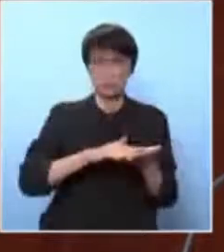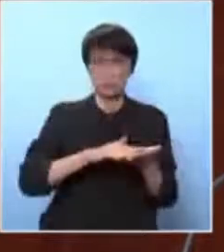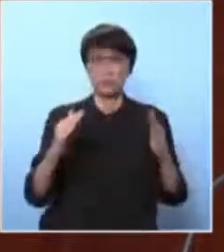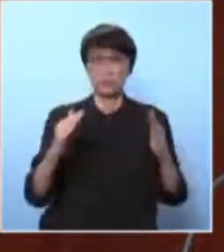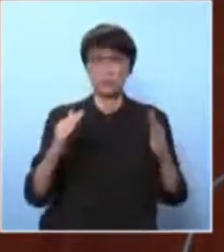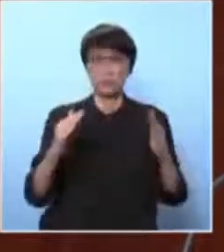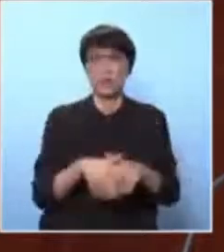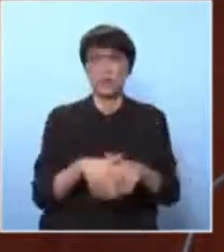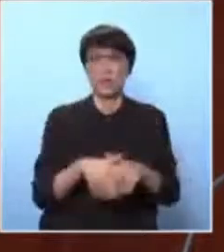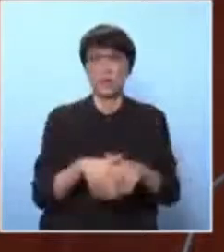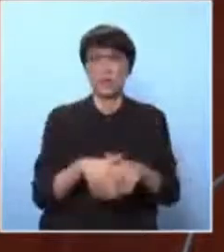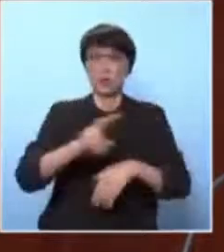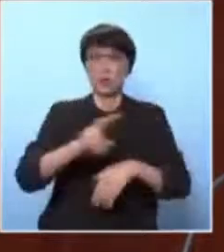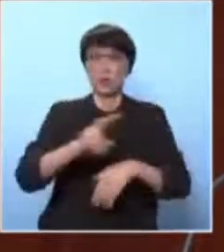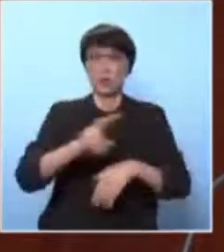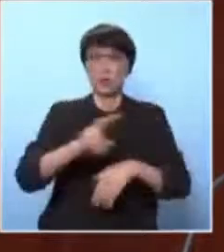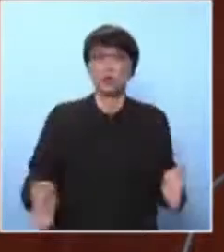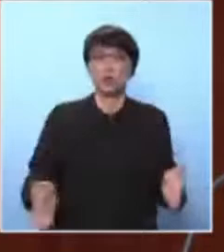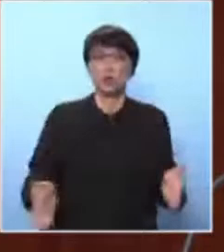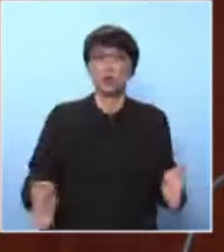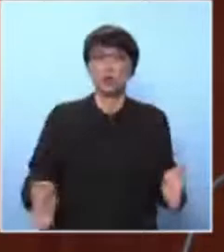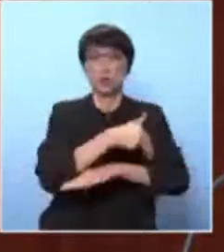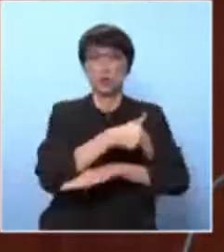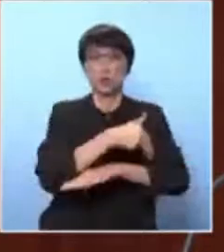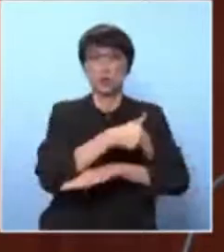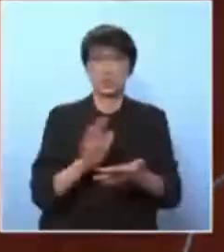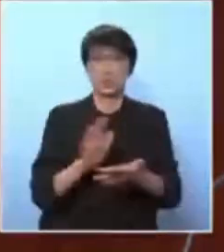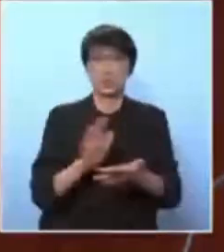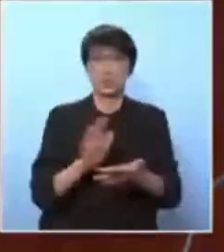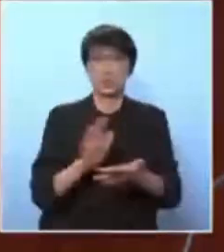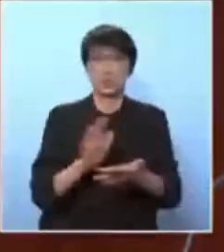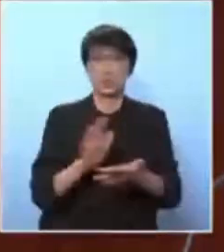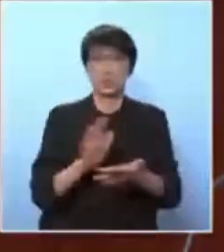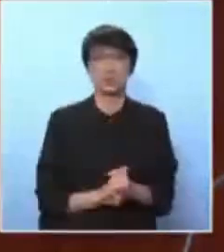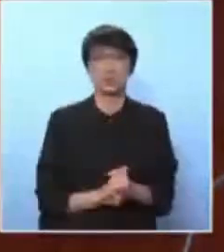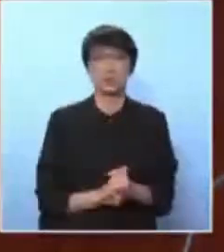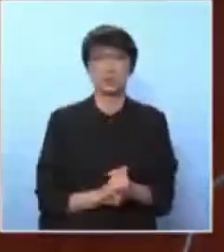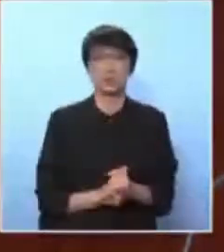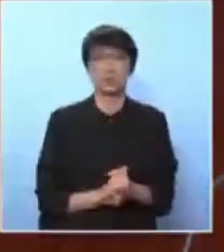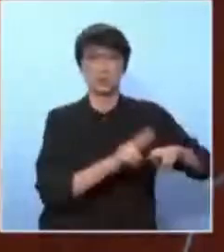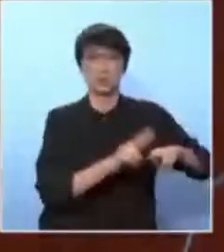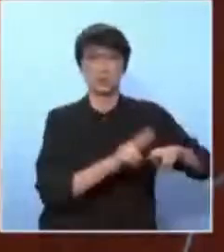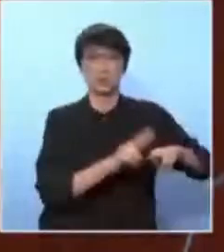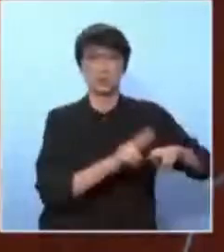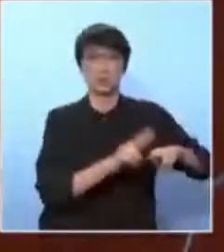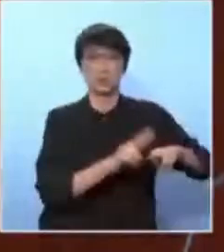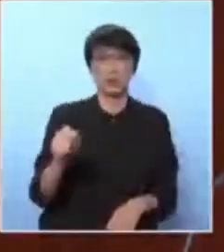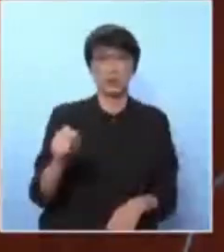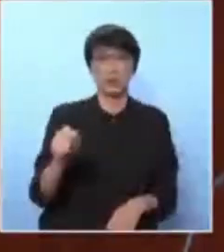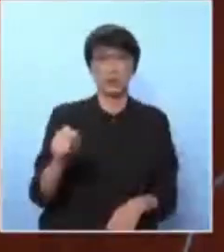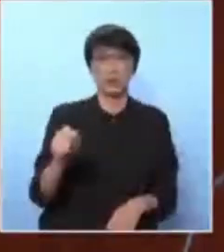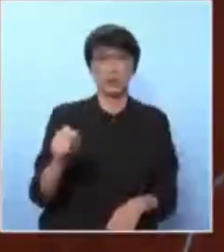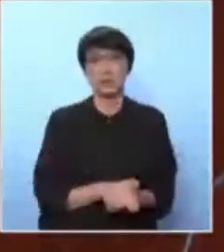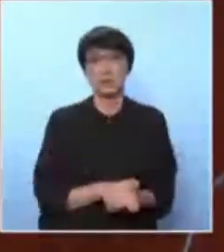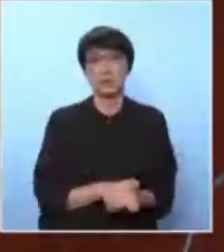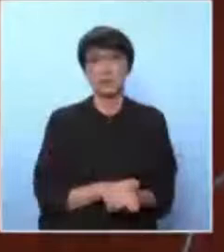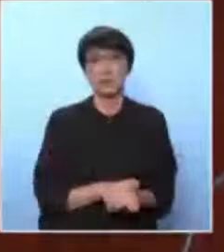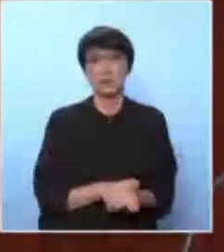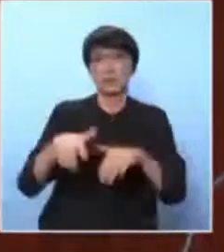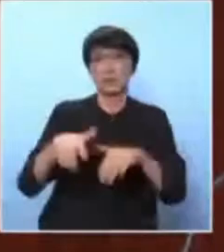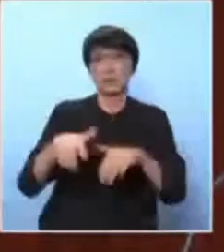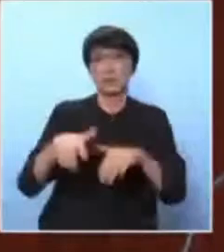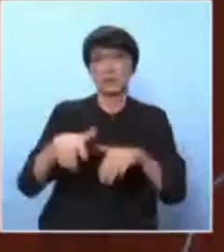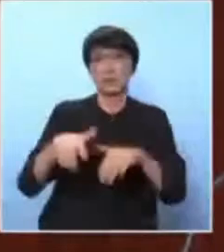of 2024 for a period of 3 years, with a total funding of $30 million earmarked for application by